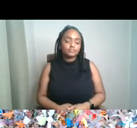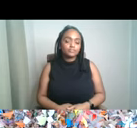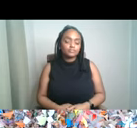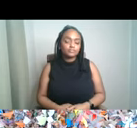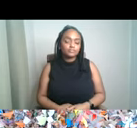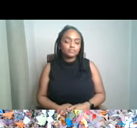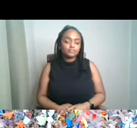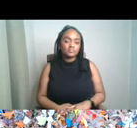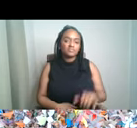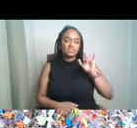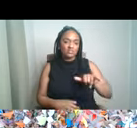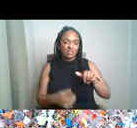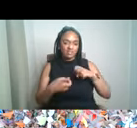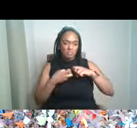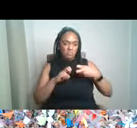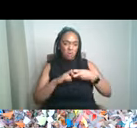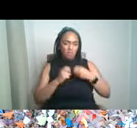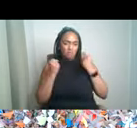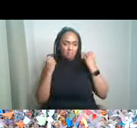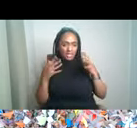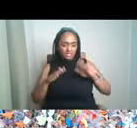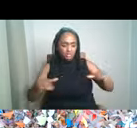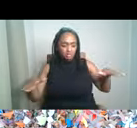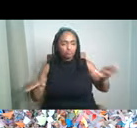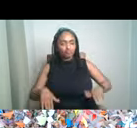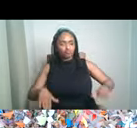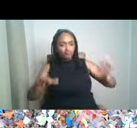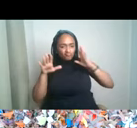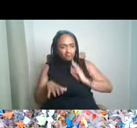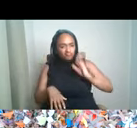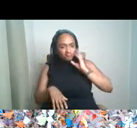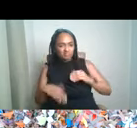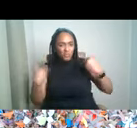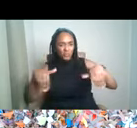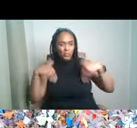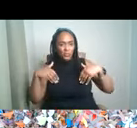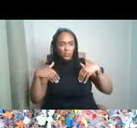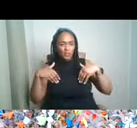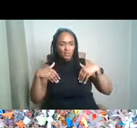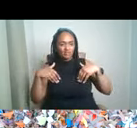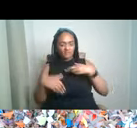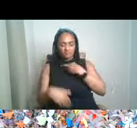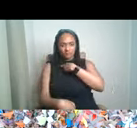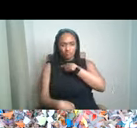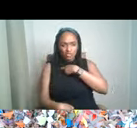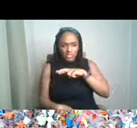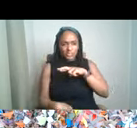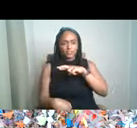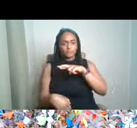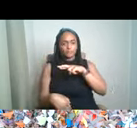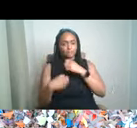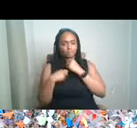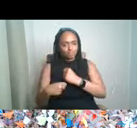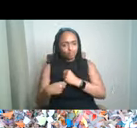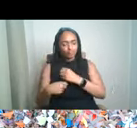that's a problem a lot of children will grow up with, especially in extremely religious environments, that they have to appease